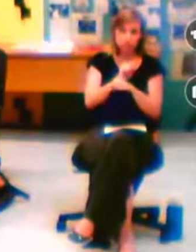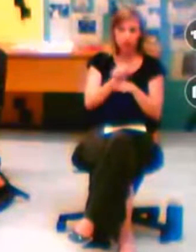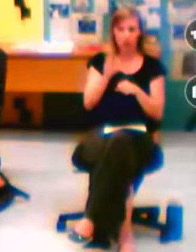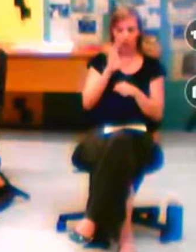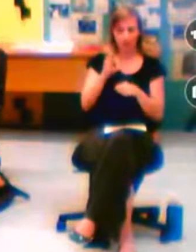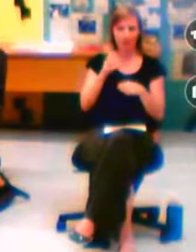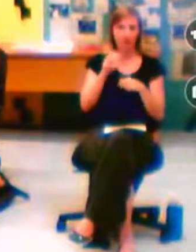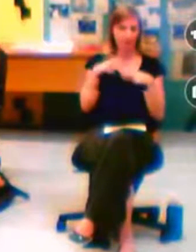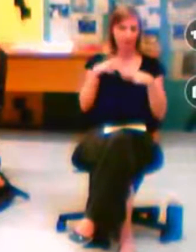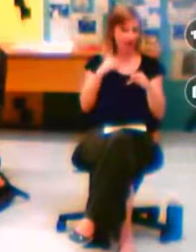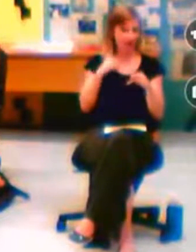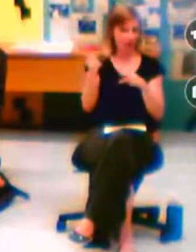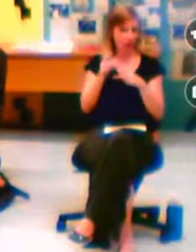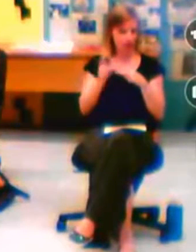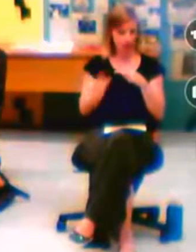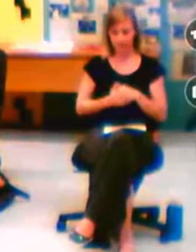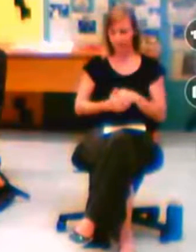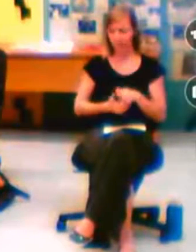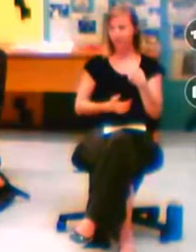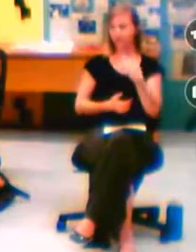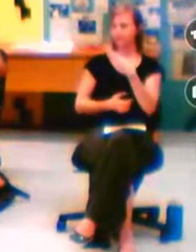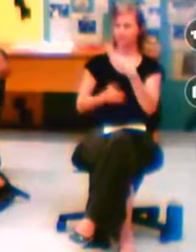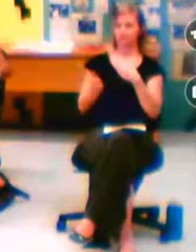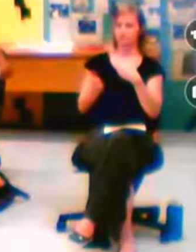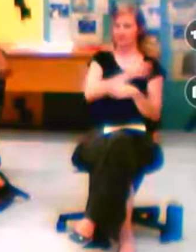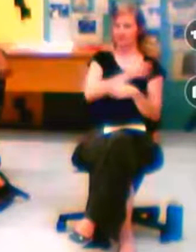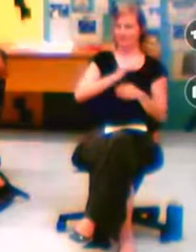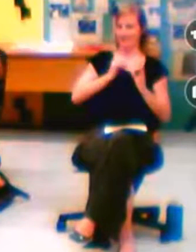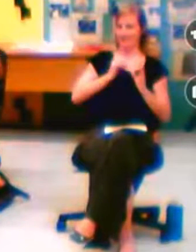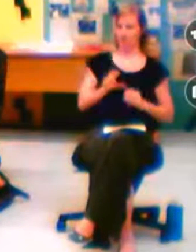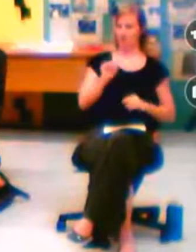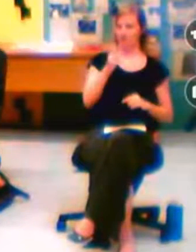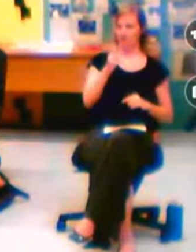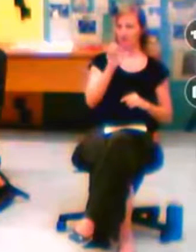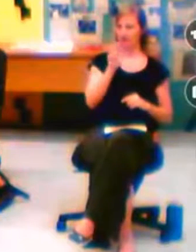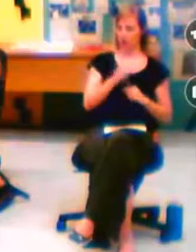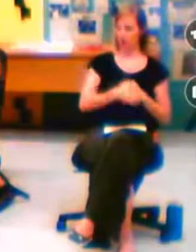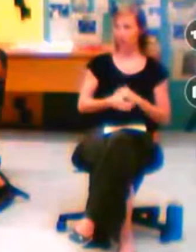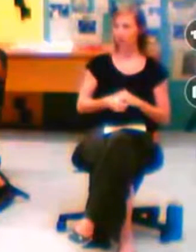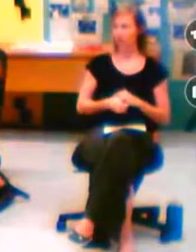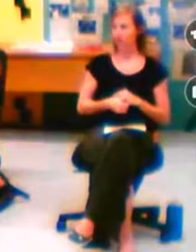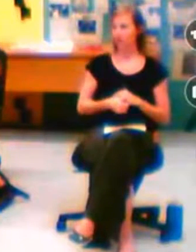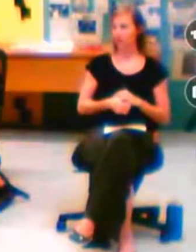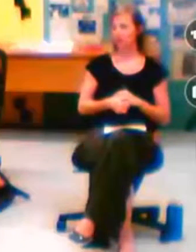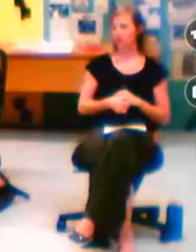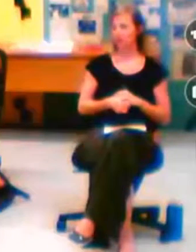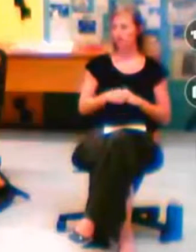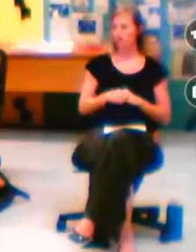board decides that maybe it wants to run Colorado Healthcare that way, but I would say the chances are low.